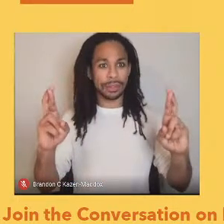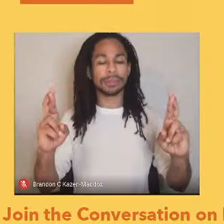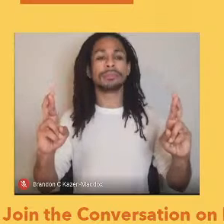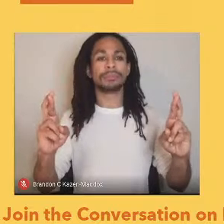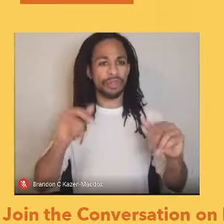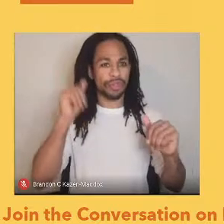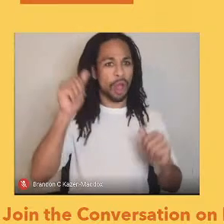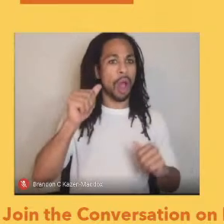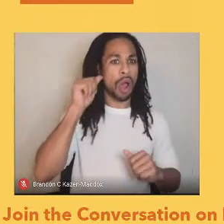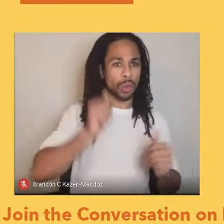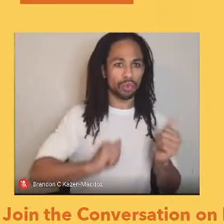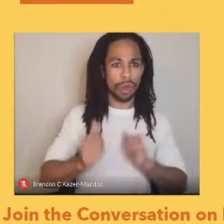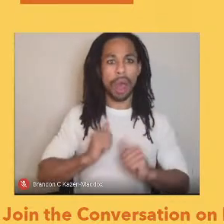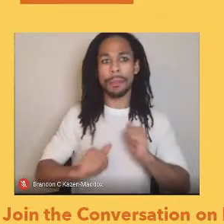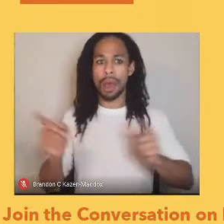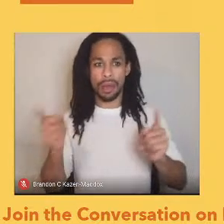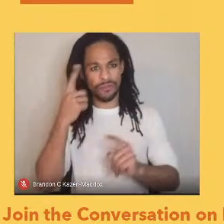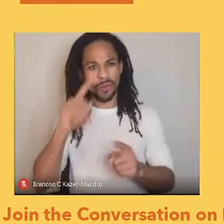what it is